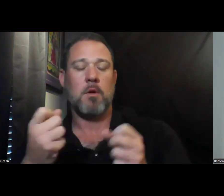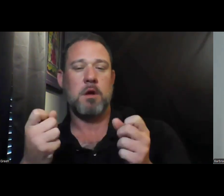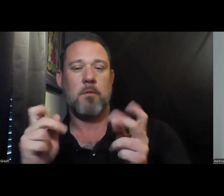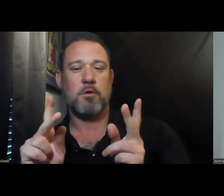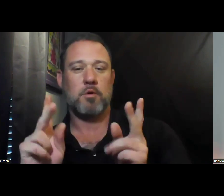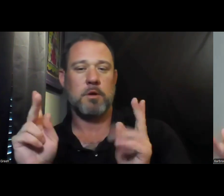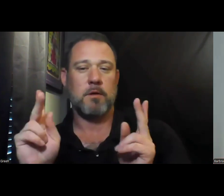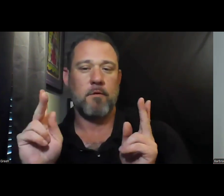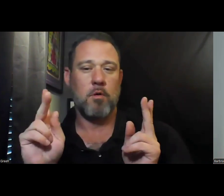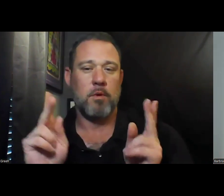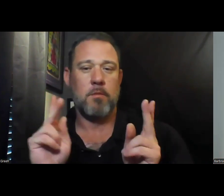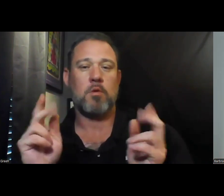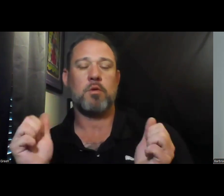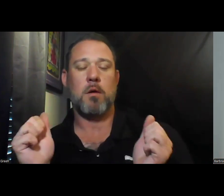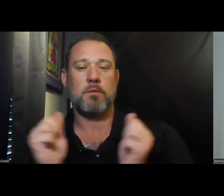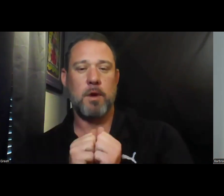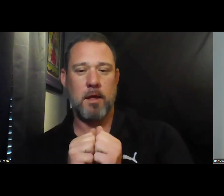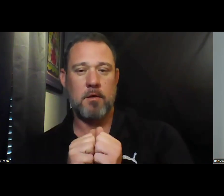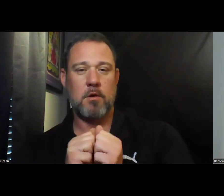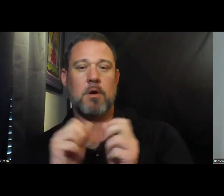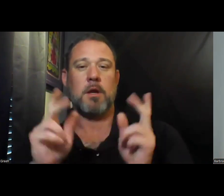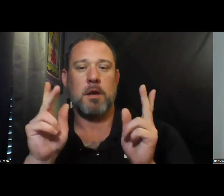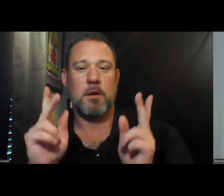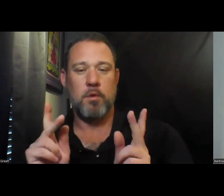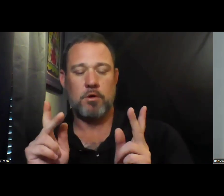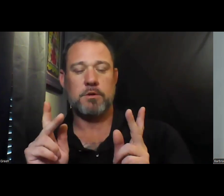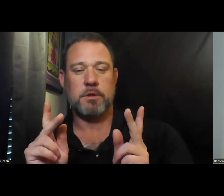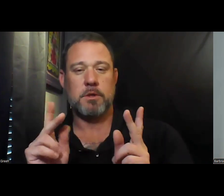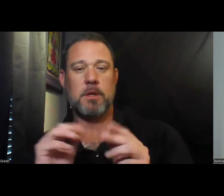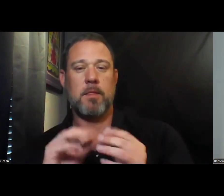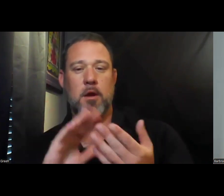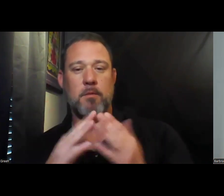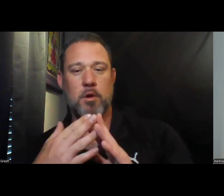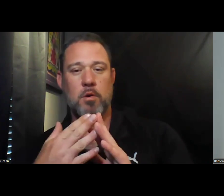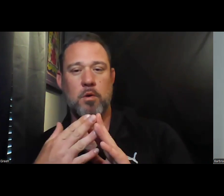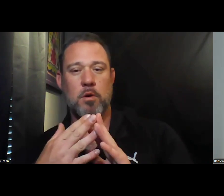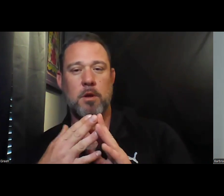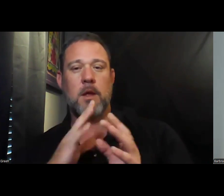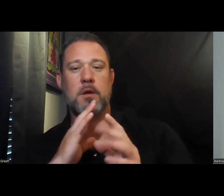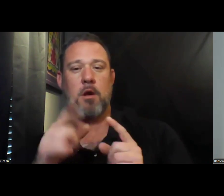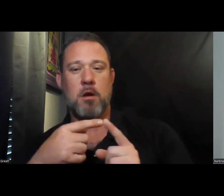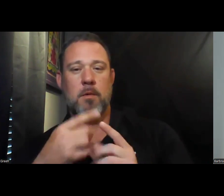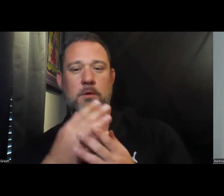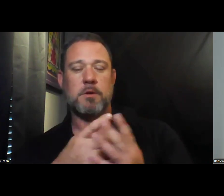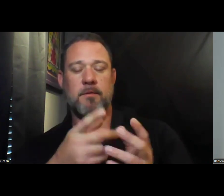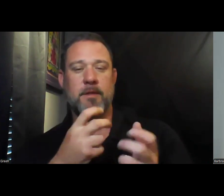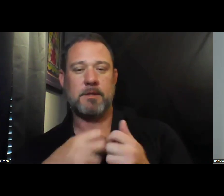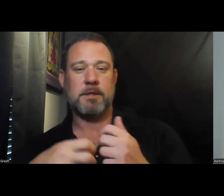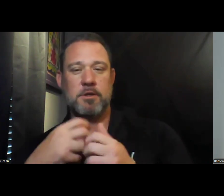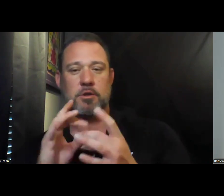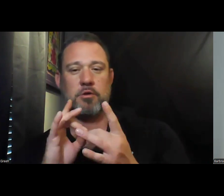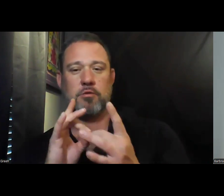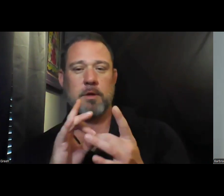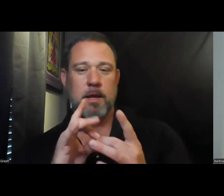people to come together in person in the community and talk about some of these issues related